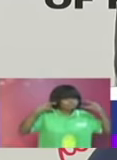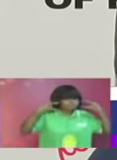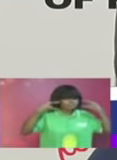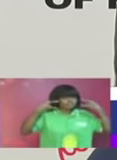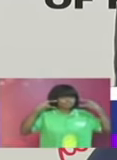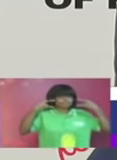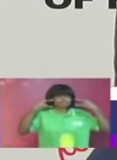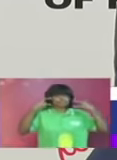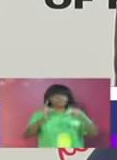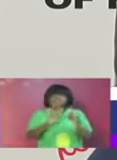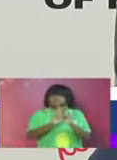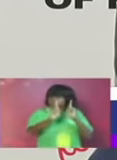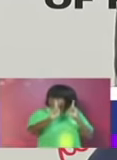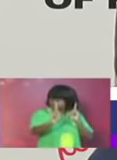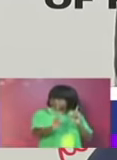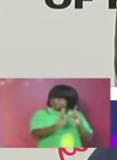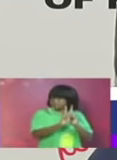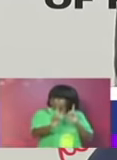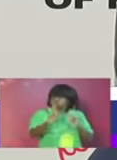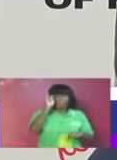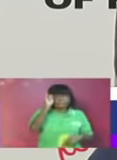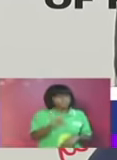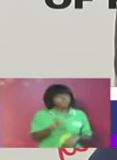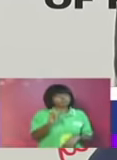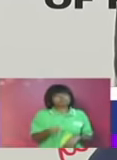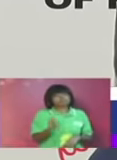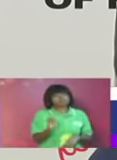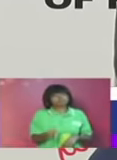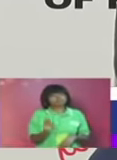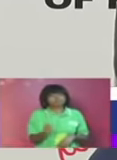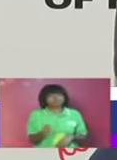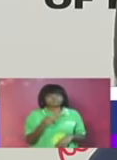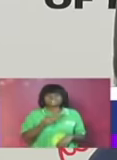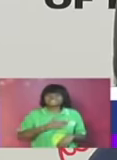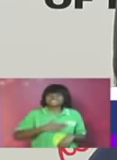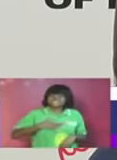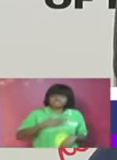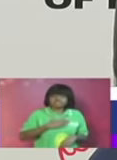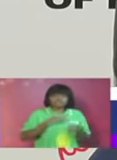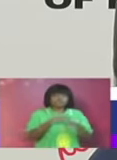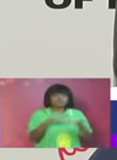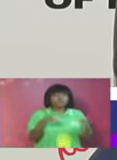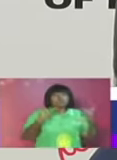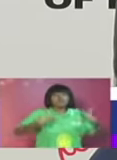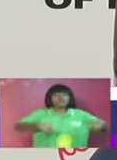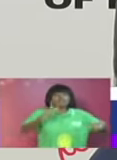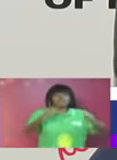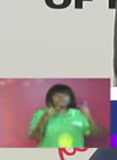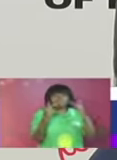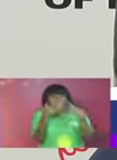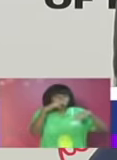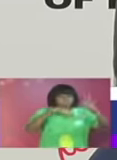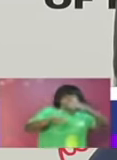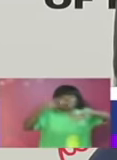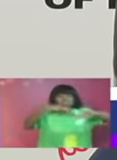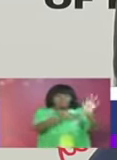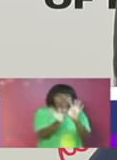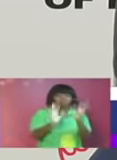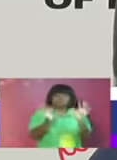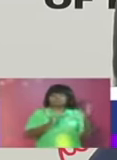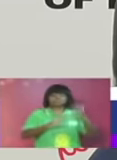distancing is observed. Please do not allow patrons to congregate around the windows of